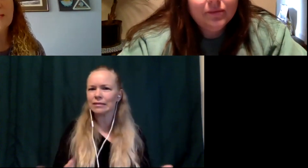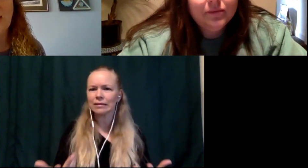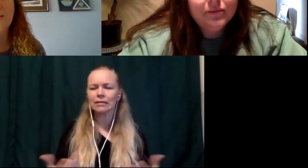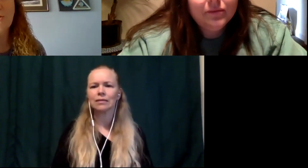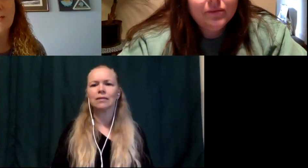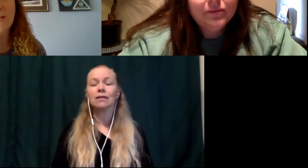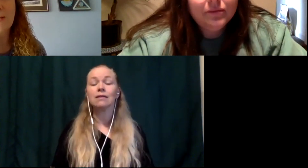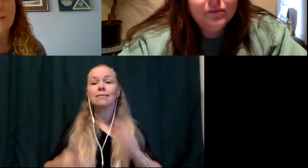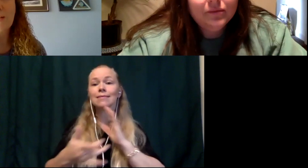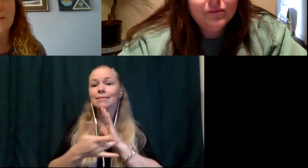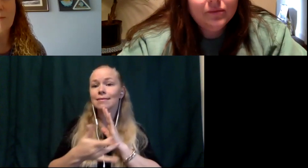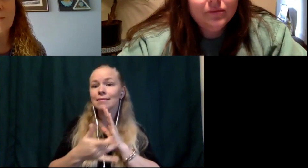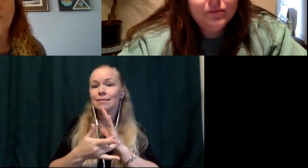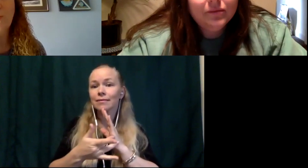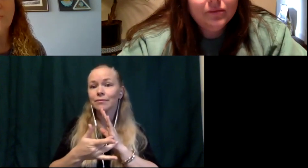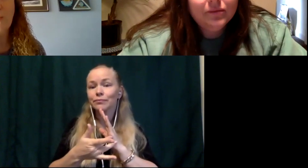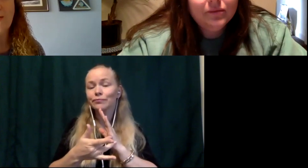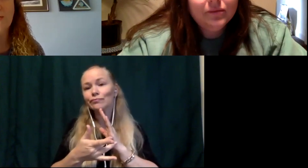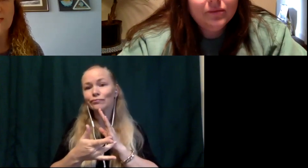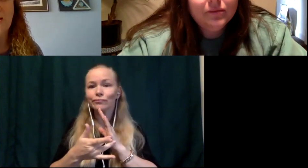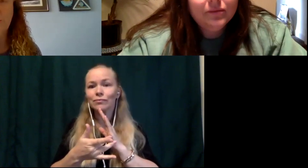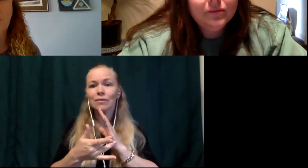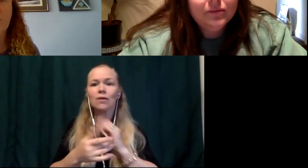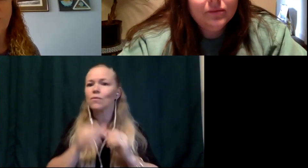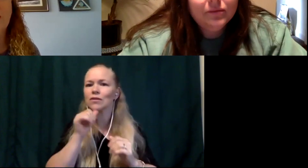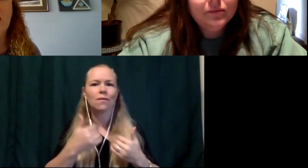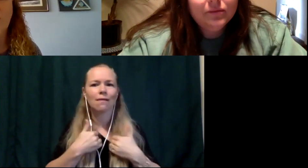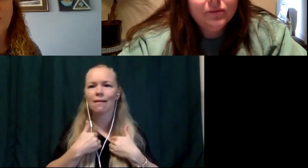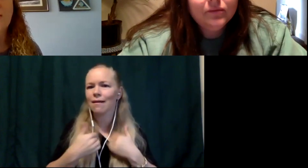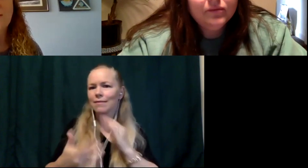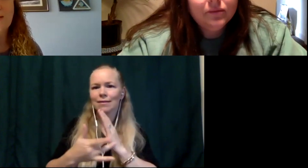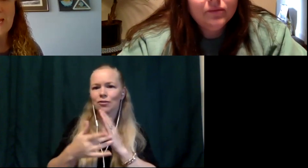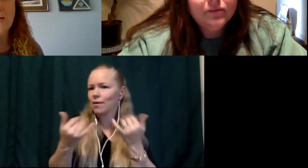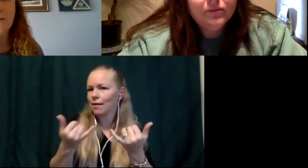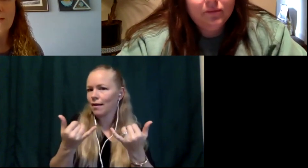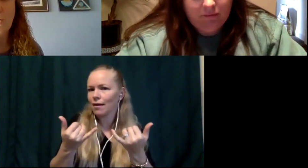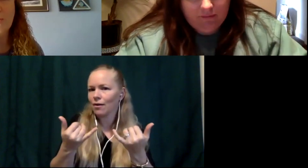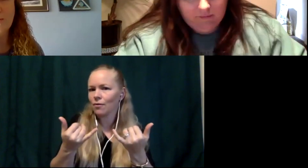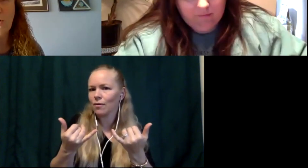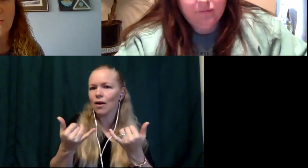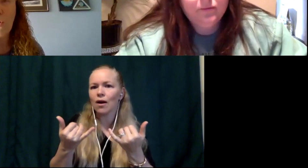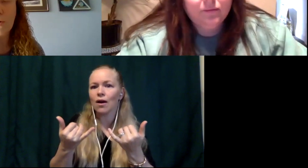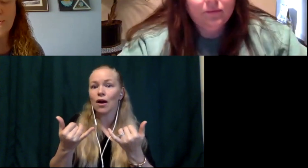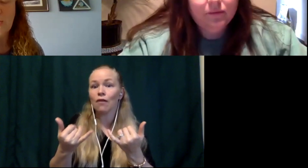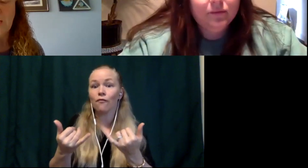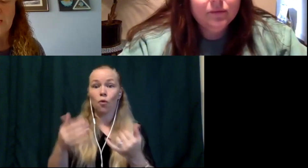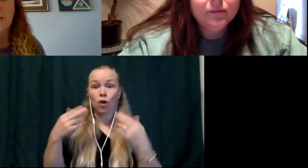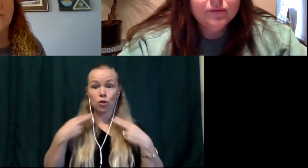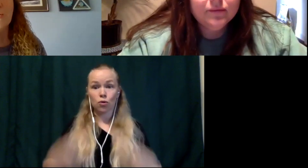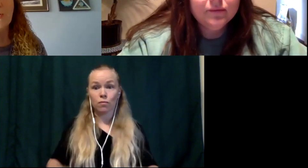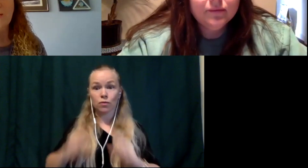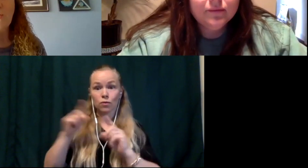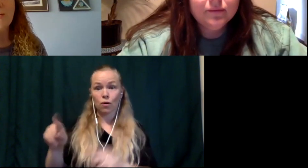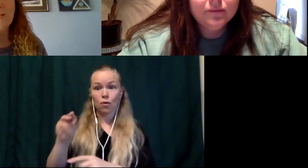the technology is, I mean, we really don't have the technology even right now to land humans on Mars.